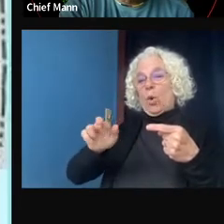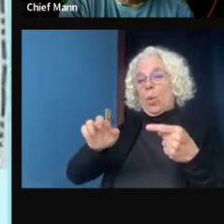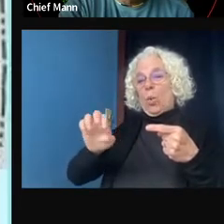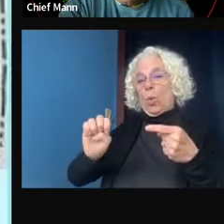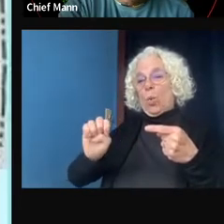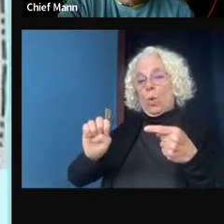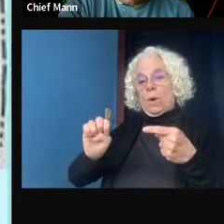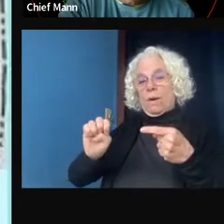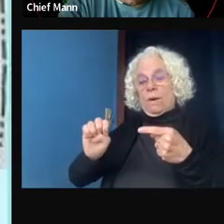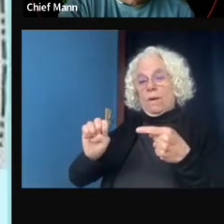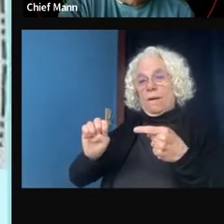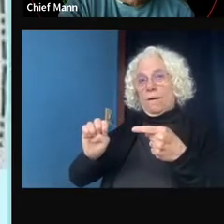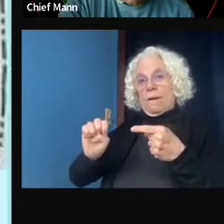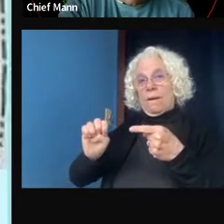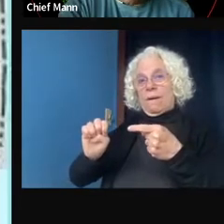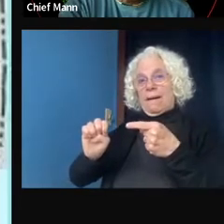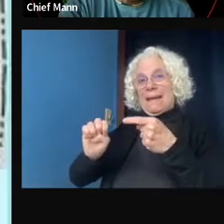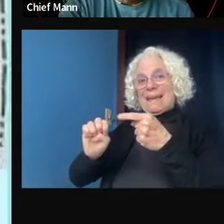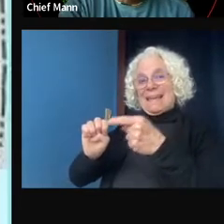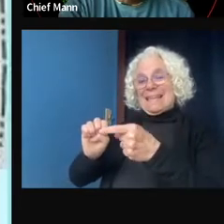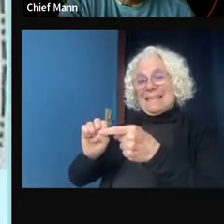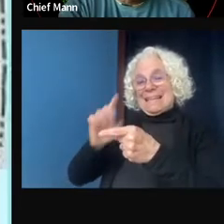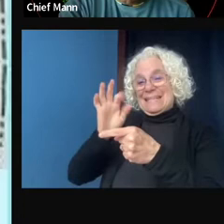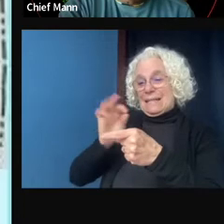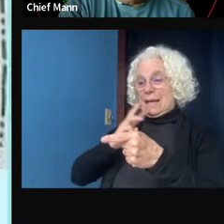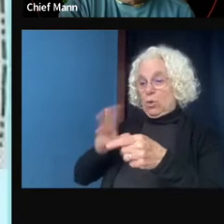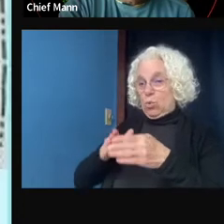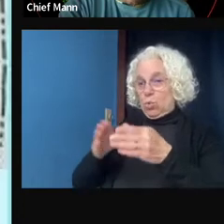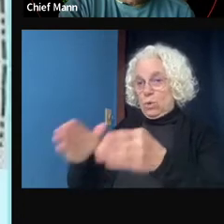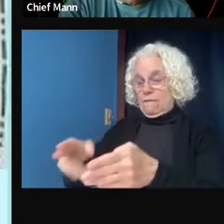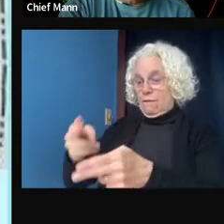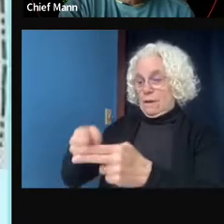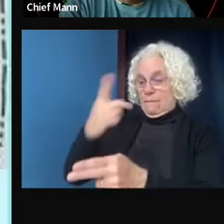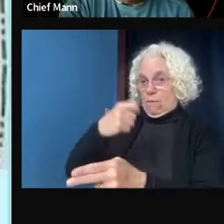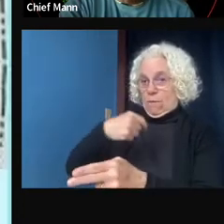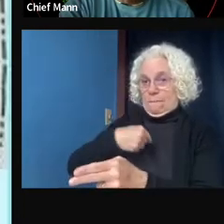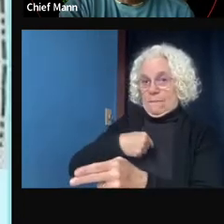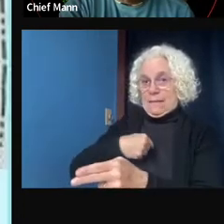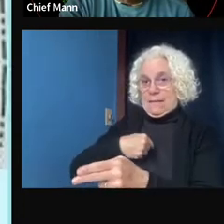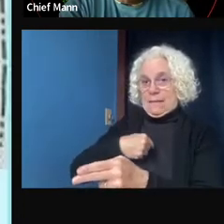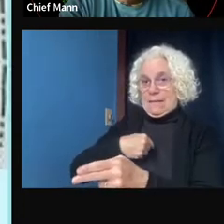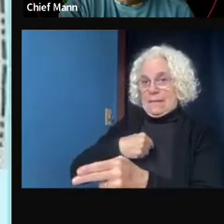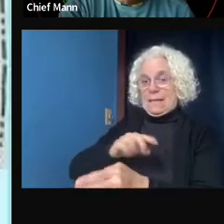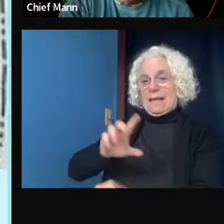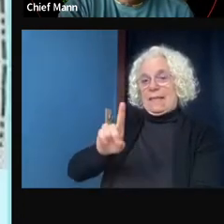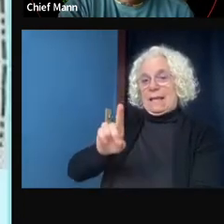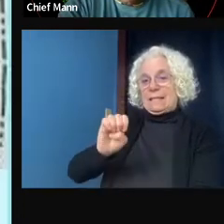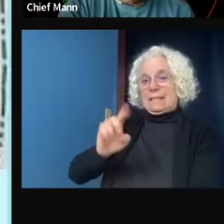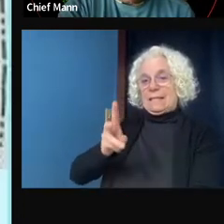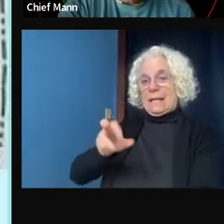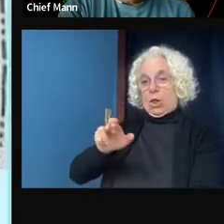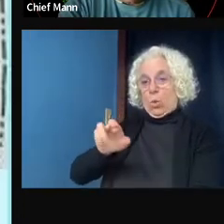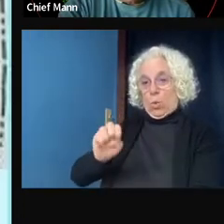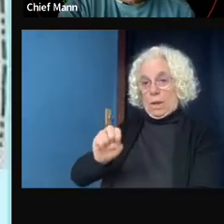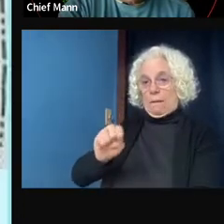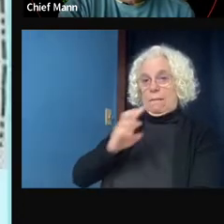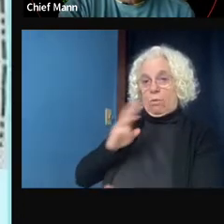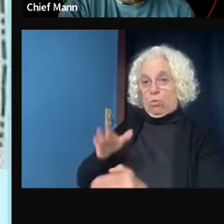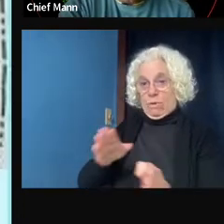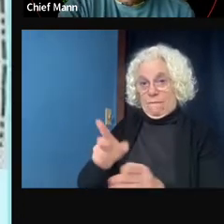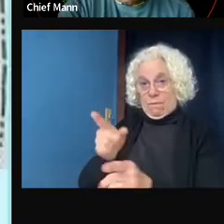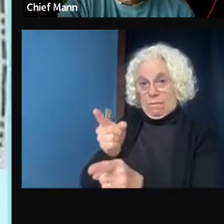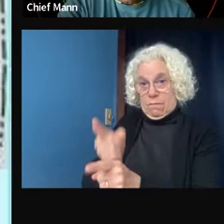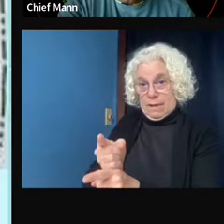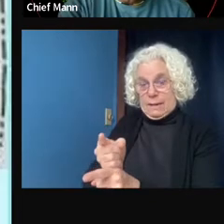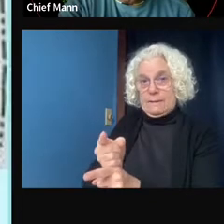Sipu, the river named after him, now known as the Delaware River. And so when